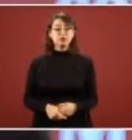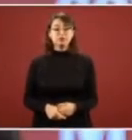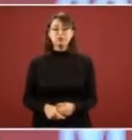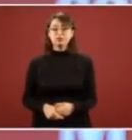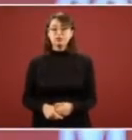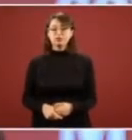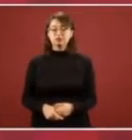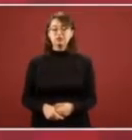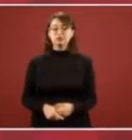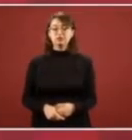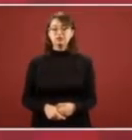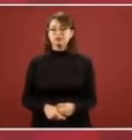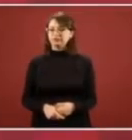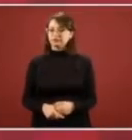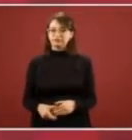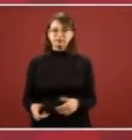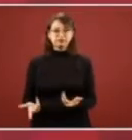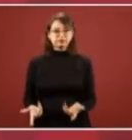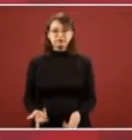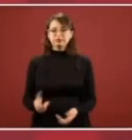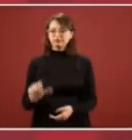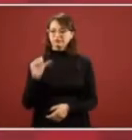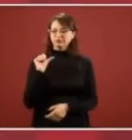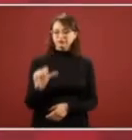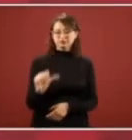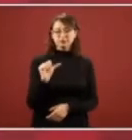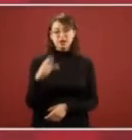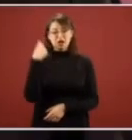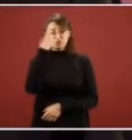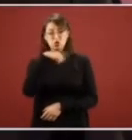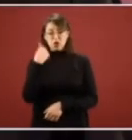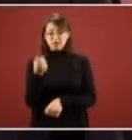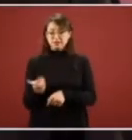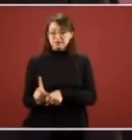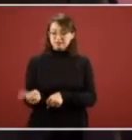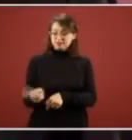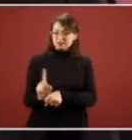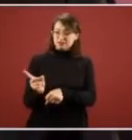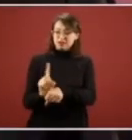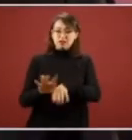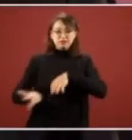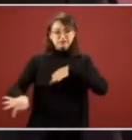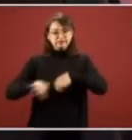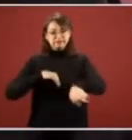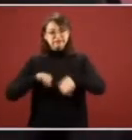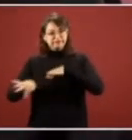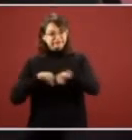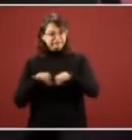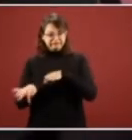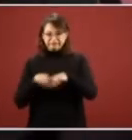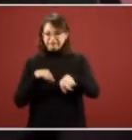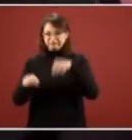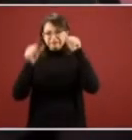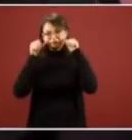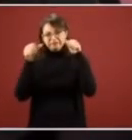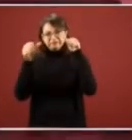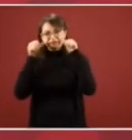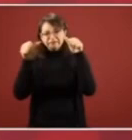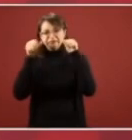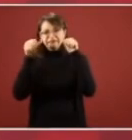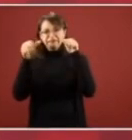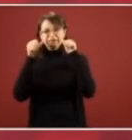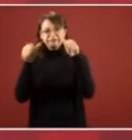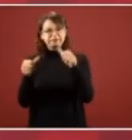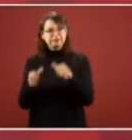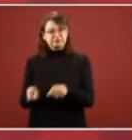Es this todo is el tiempo, all the horas time, diarias. 16 hours a day. Ya tendremos and, tiempo and